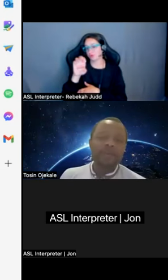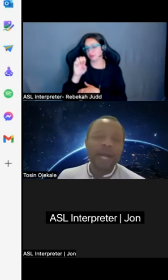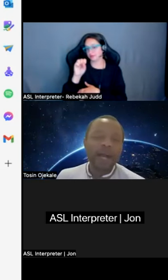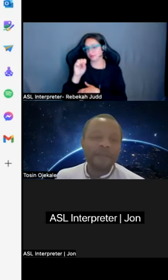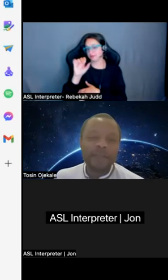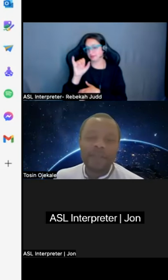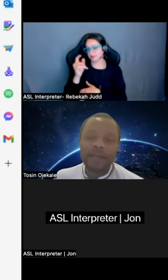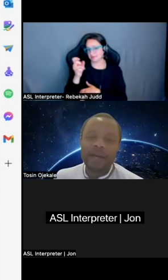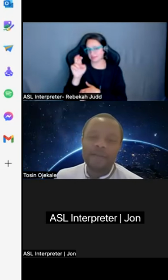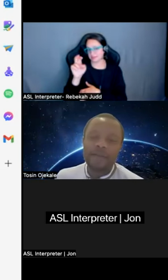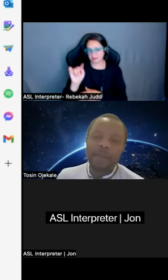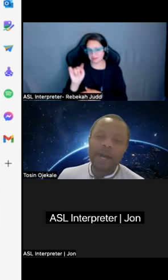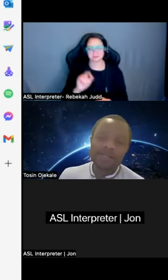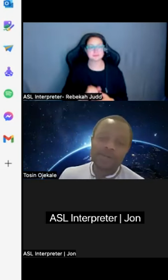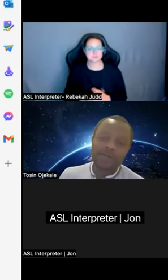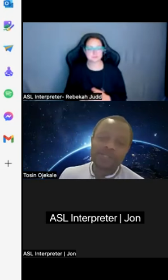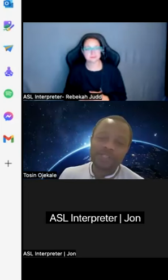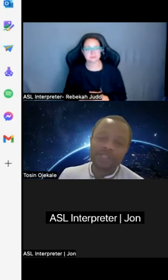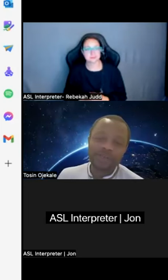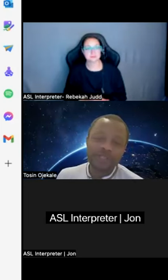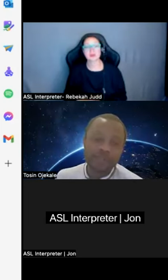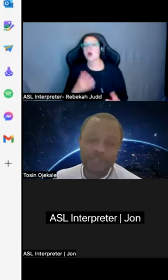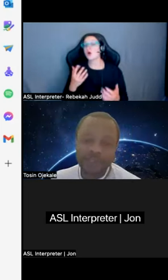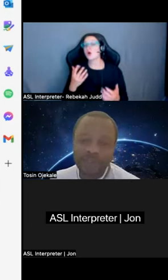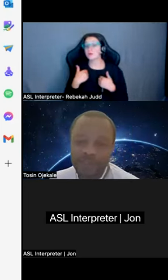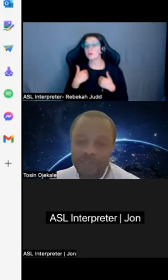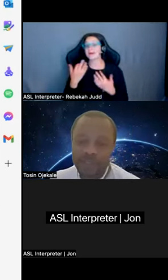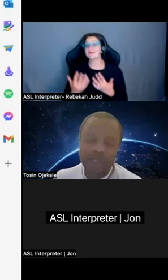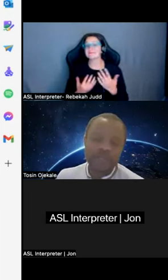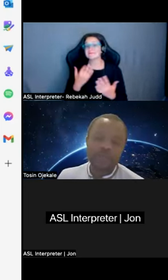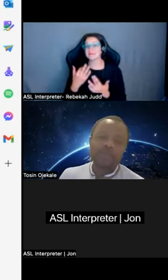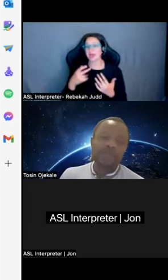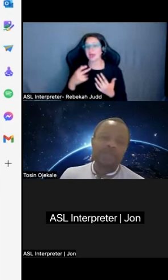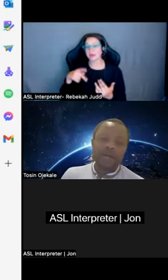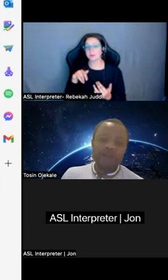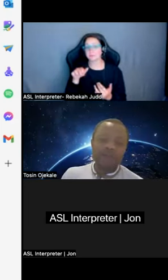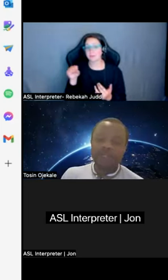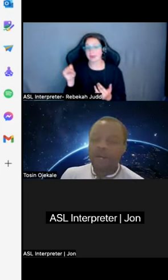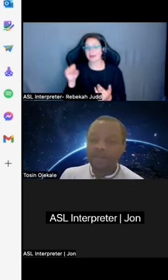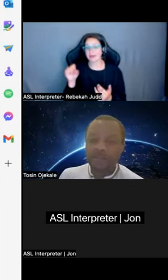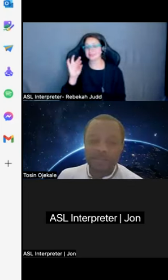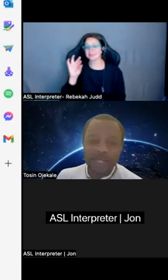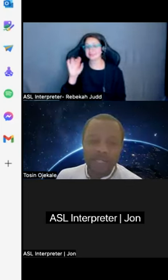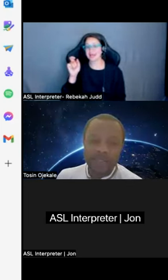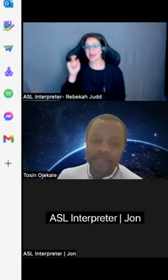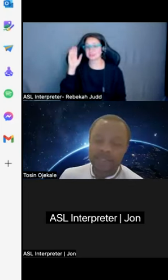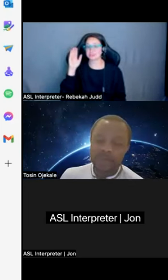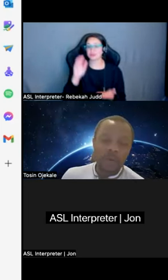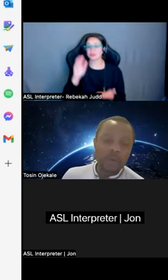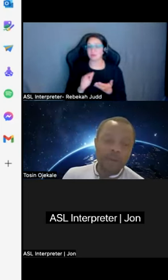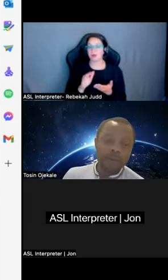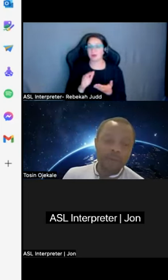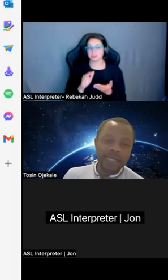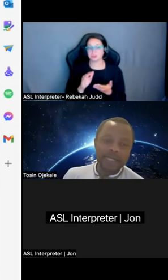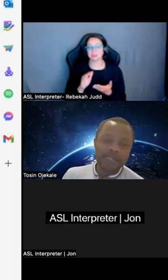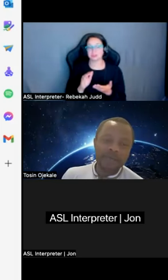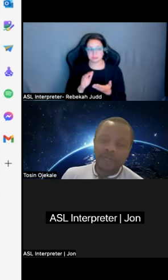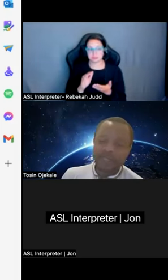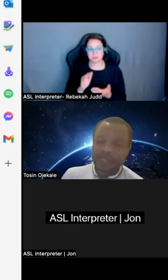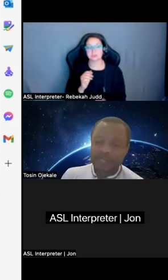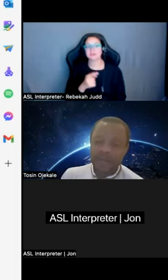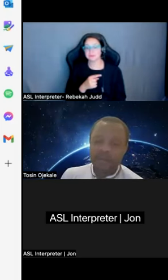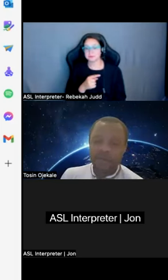Then we have the fire pass oxygen reduction. So we've talked about this, or why we might need